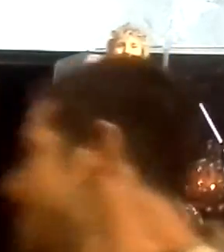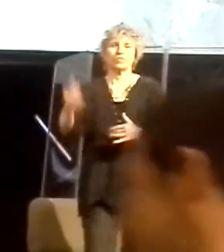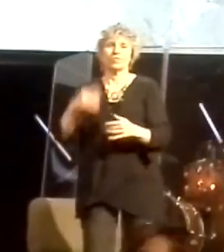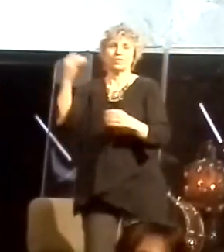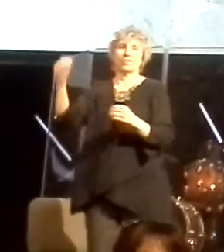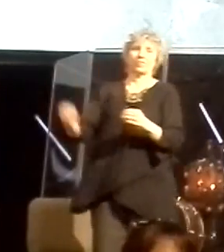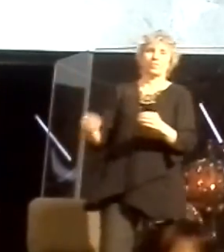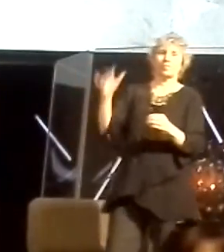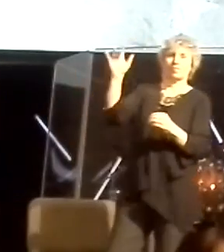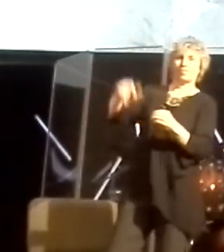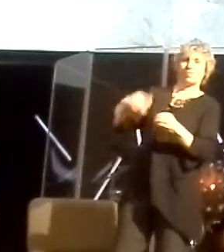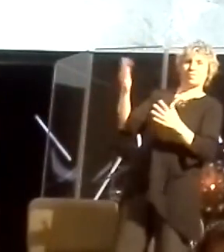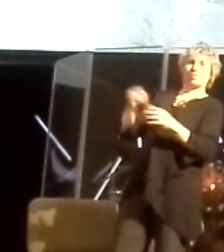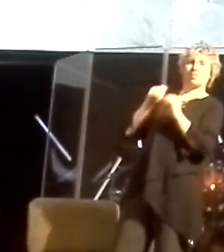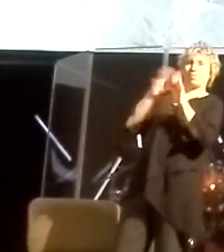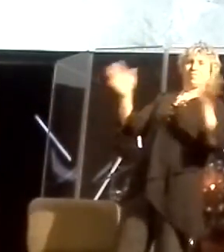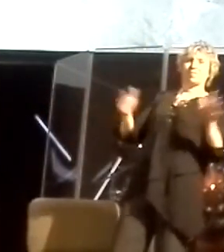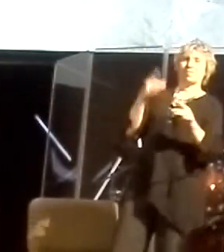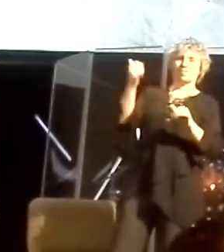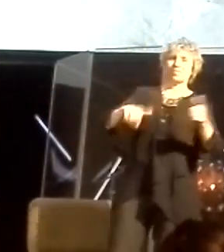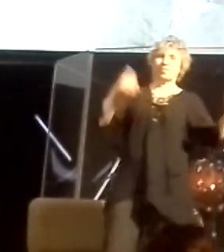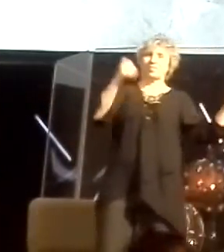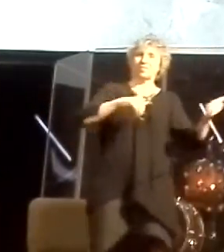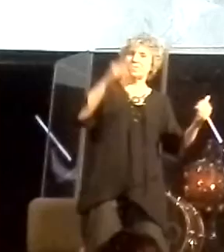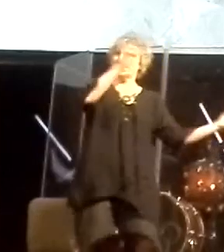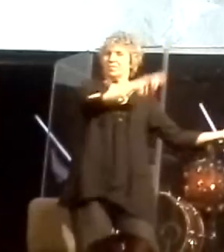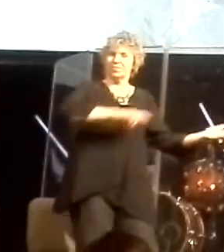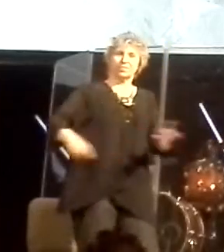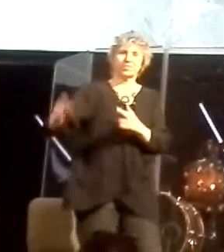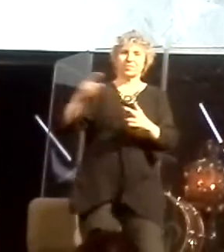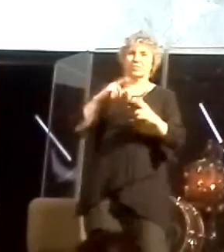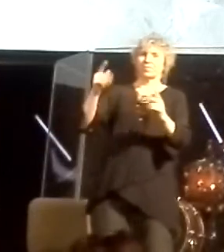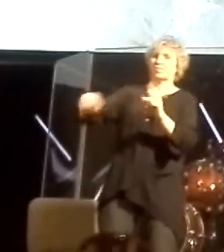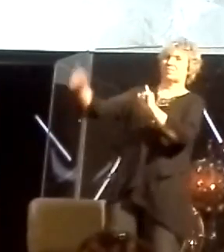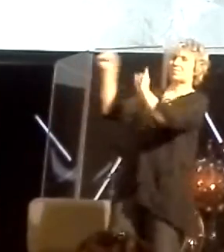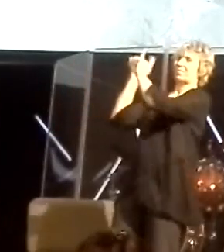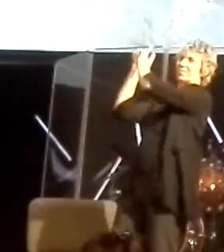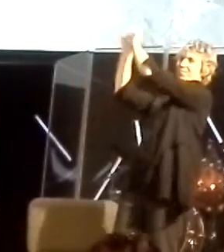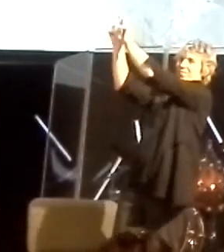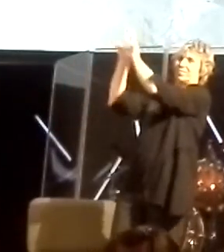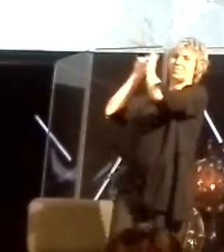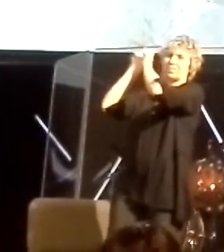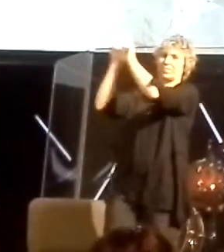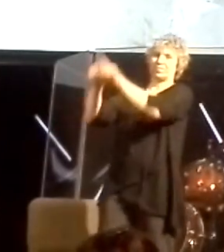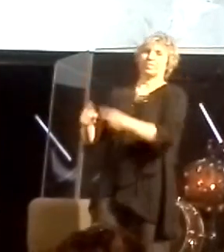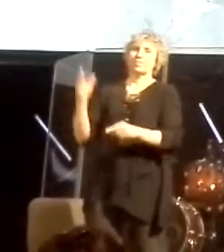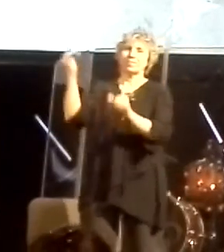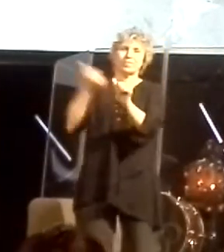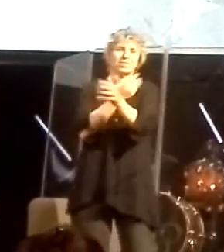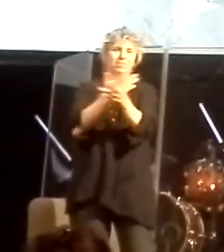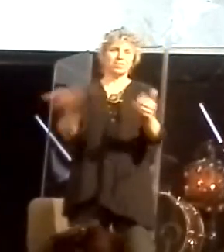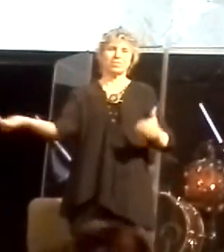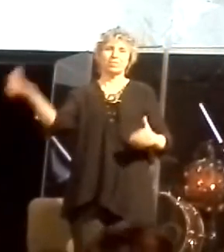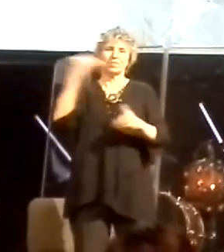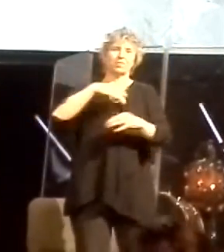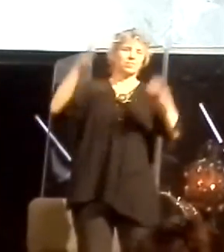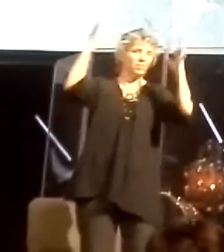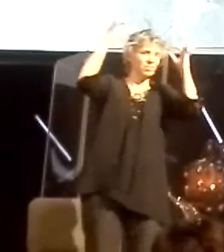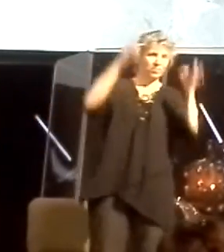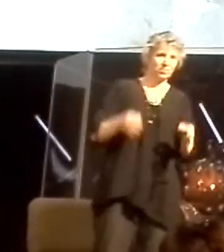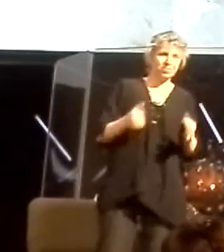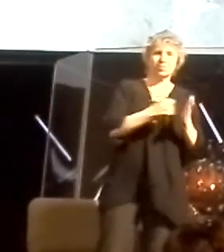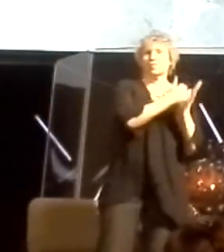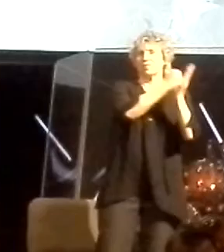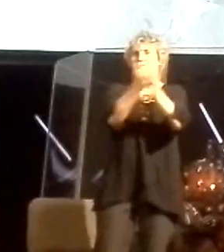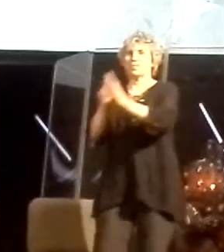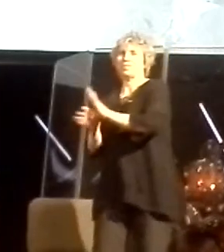public with my baptism because I am ready to walk the path that the Lord has made for me. I want everyone to know my decision so that they can help me grow and